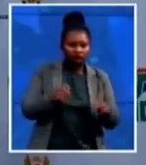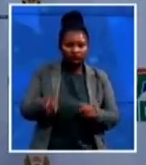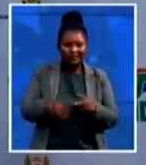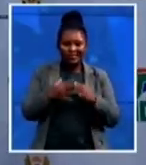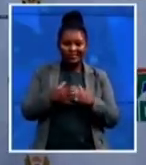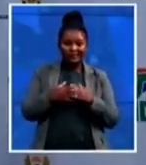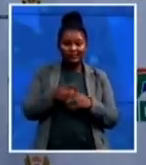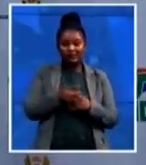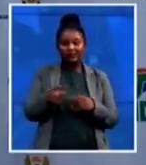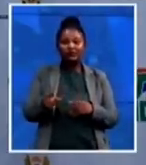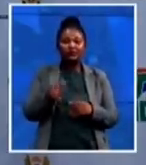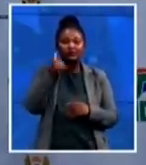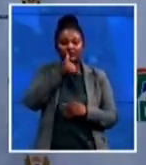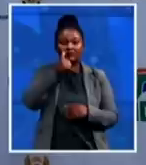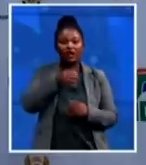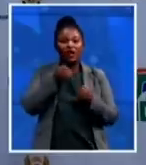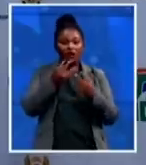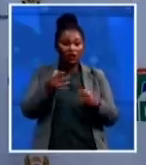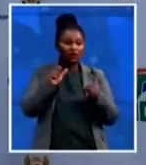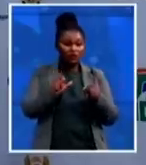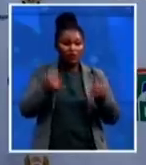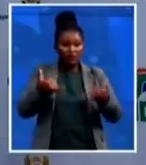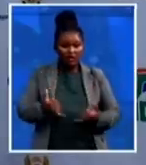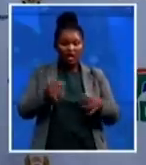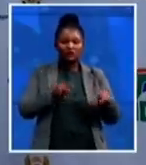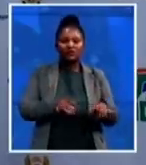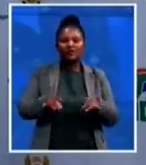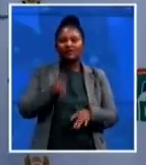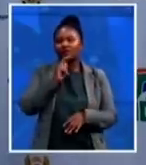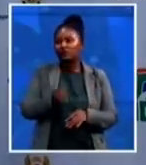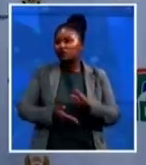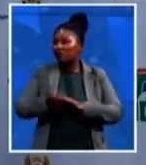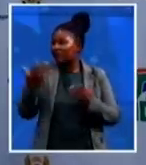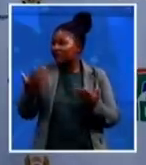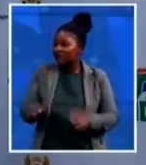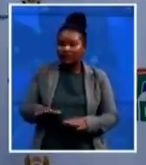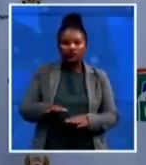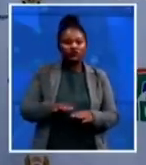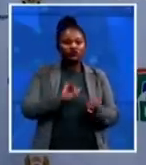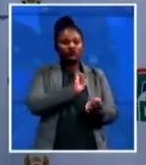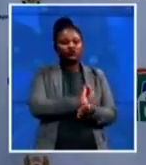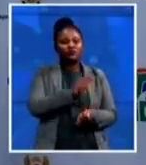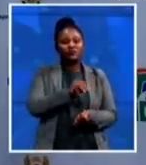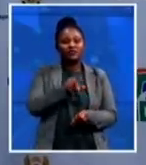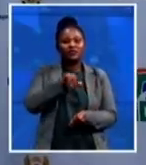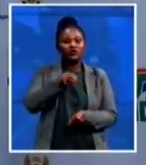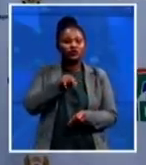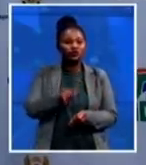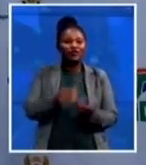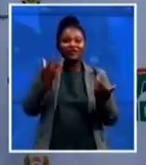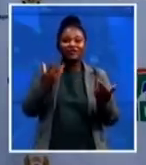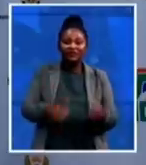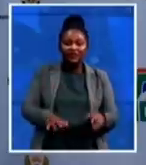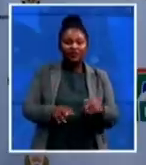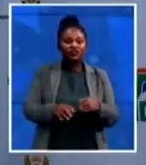suffering. I've gone to places like Mzindo in KZN, where people have destroyed ATMs, which were close to the old